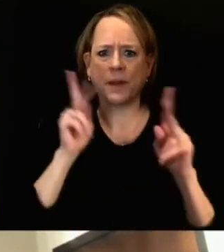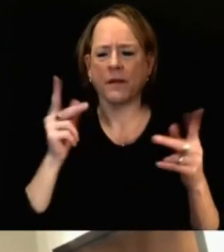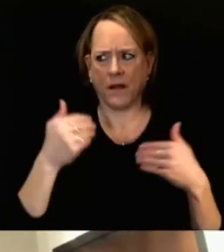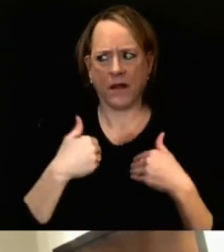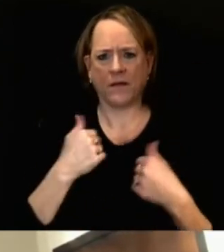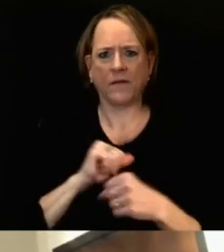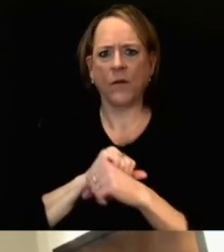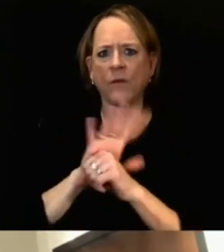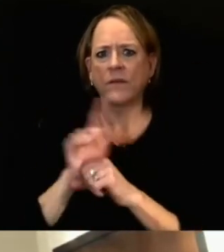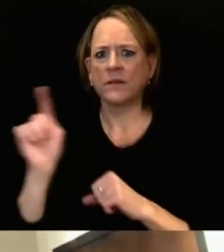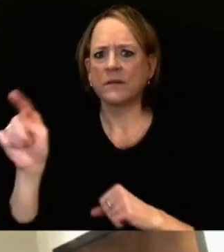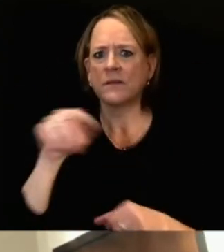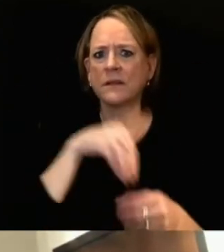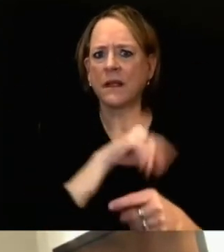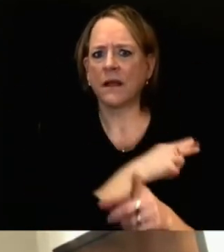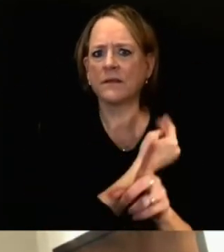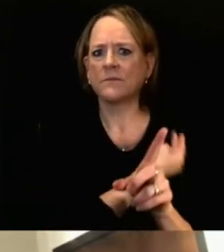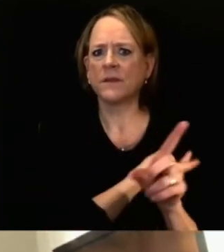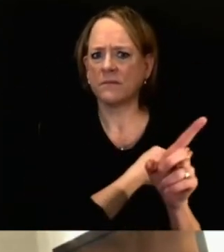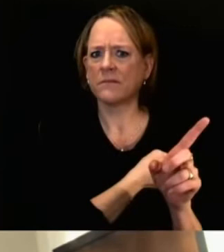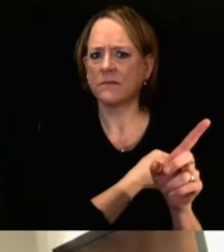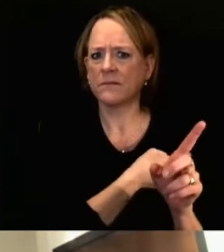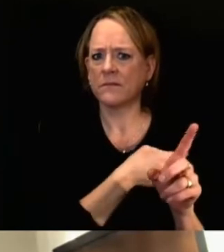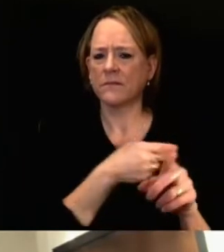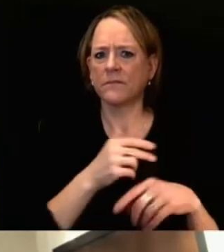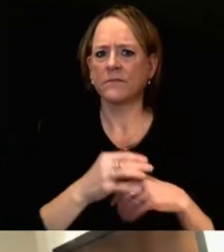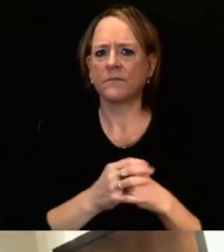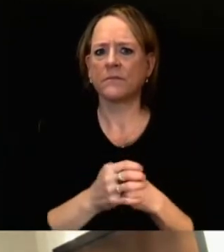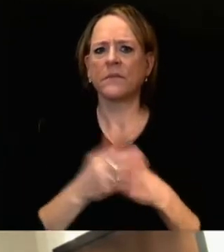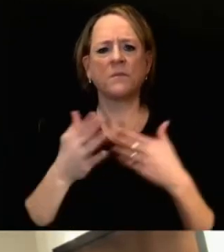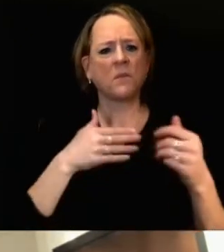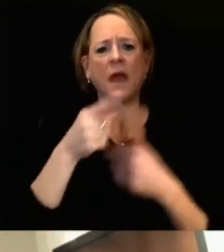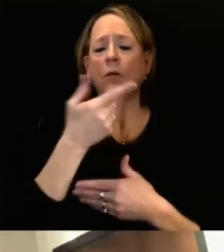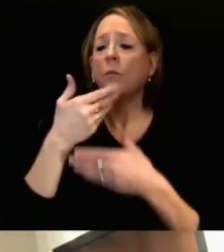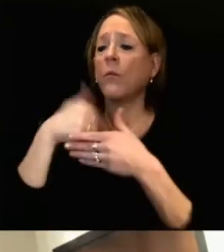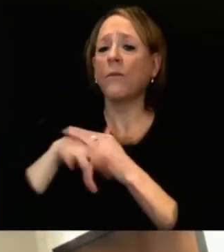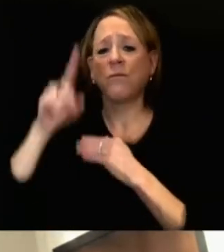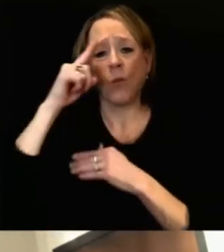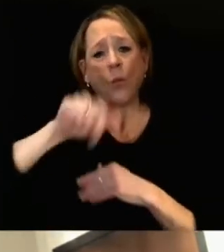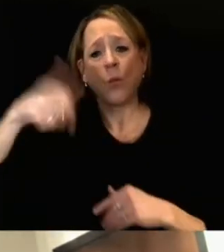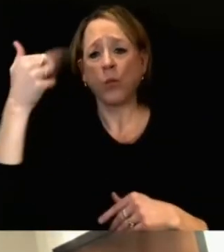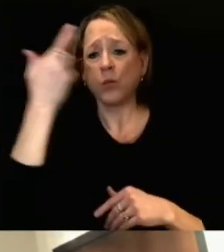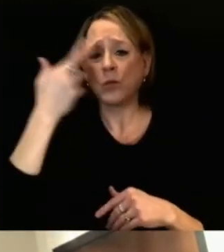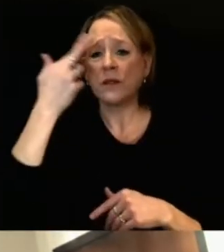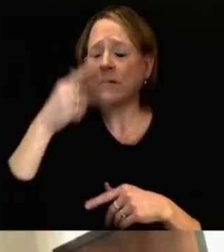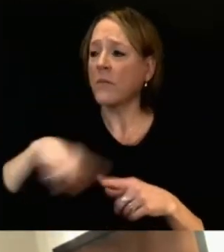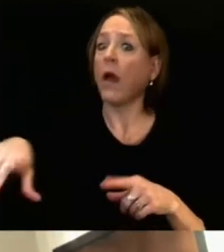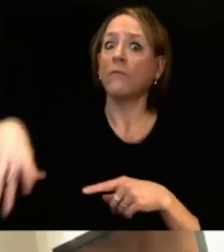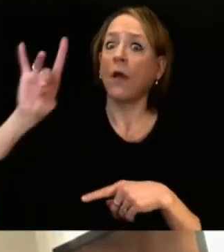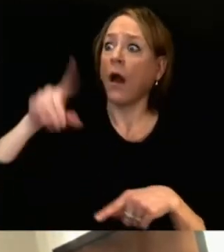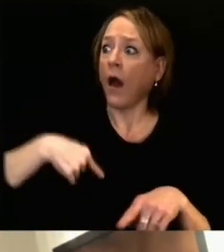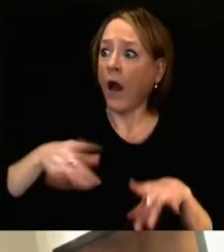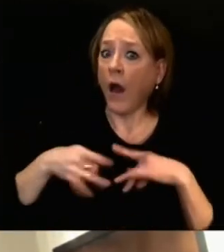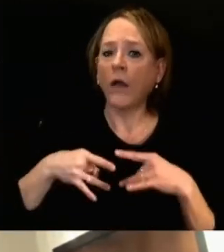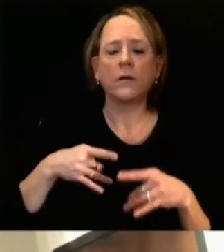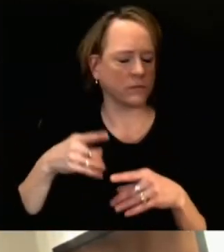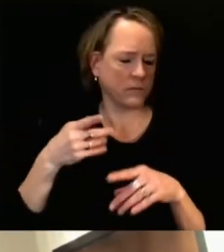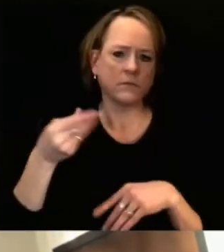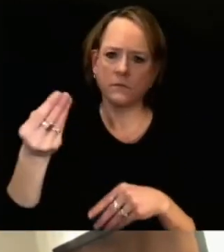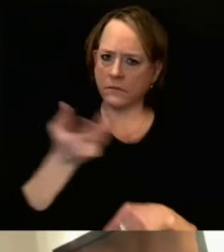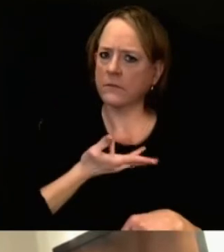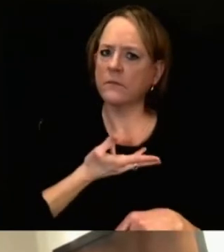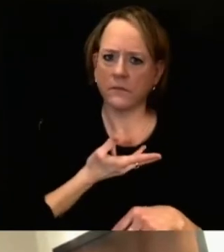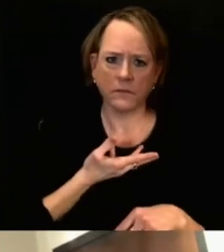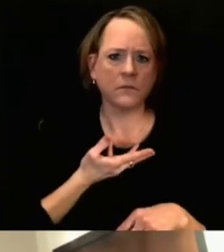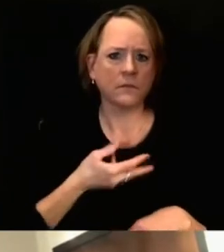infection control measures that must be put in place and the use of resources is still very different in